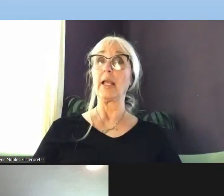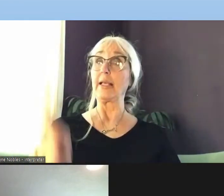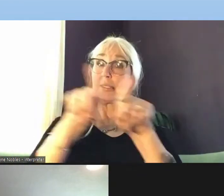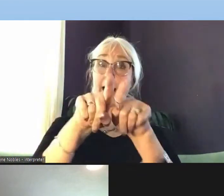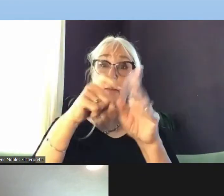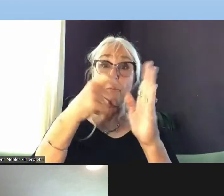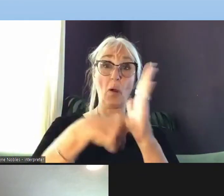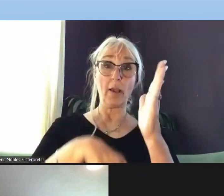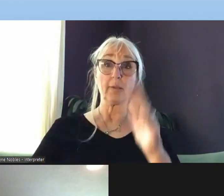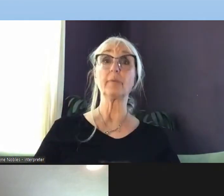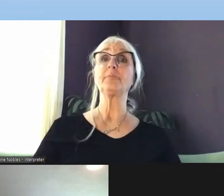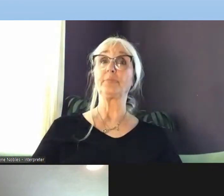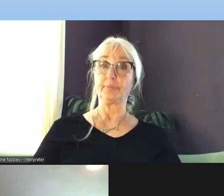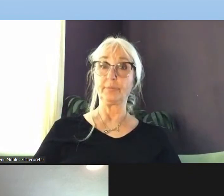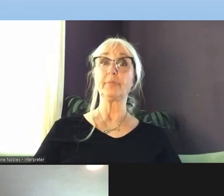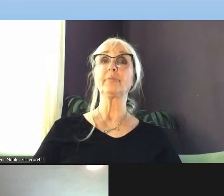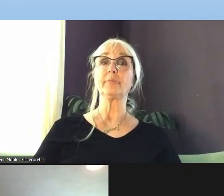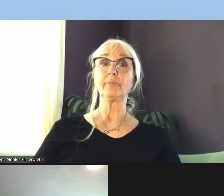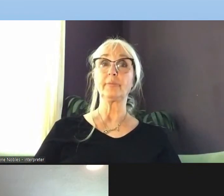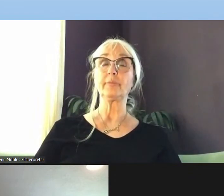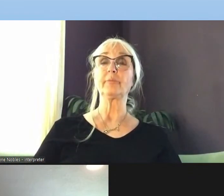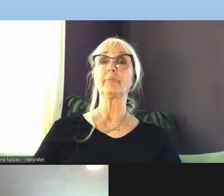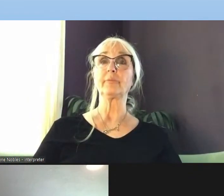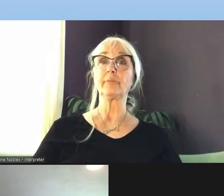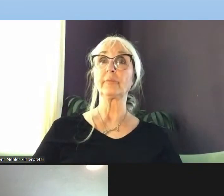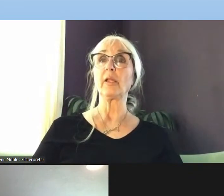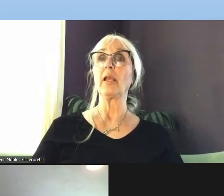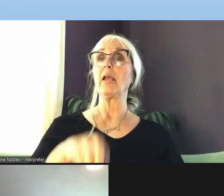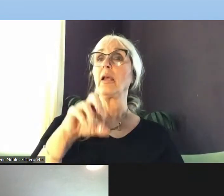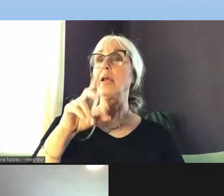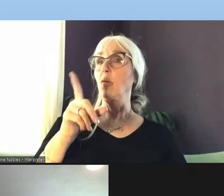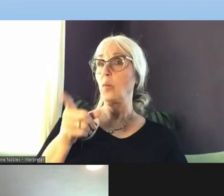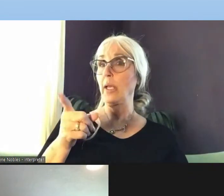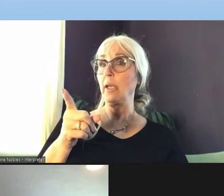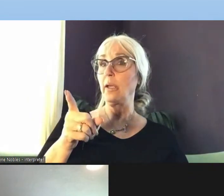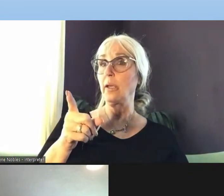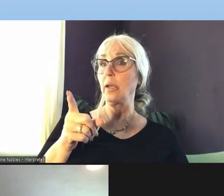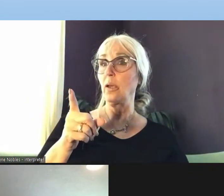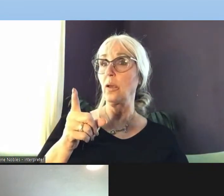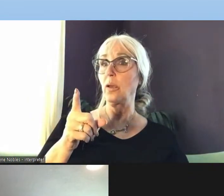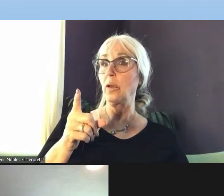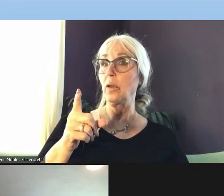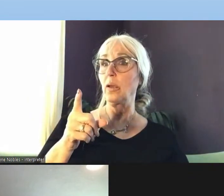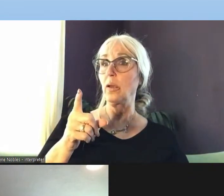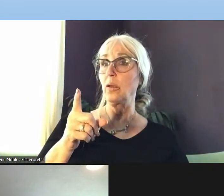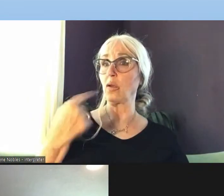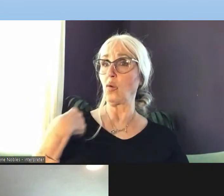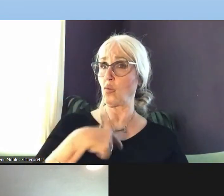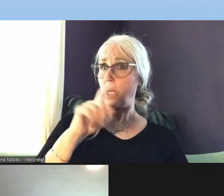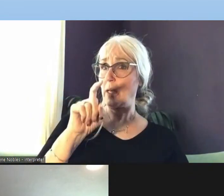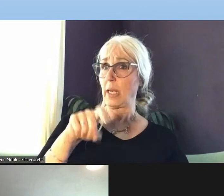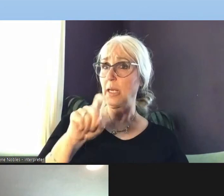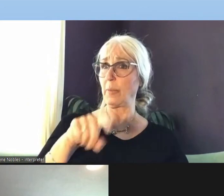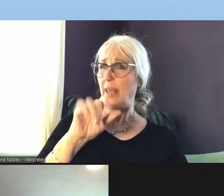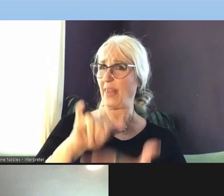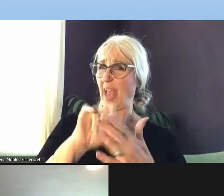Okay. Only other comment would be Francis, when we do this, do we have to be that specific, or can we